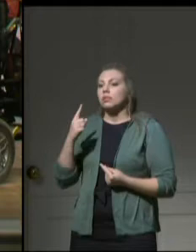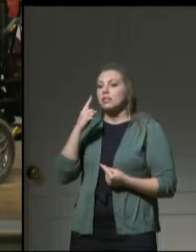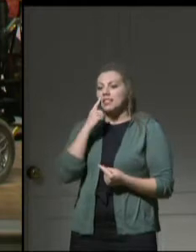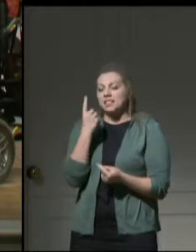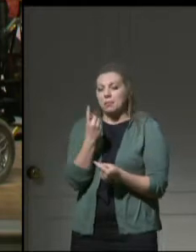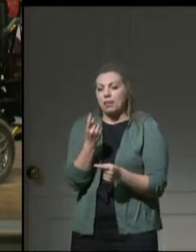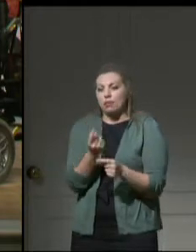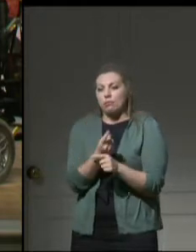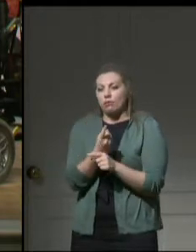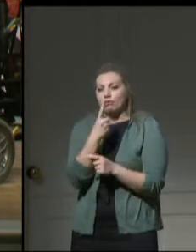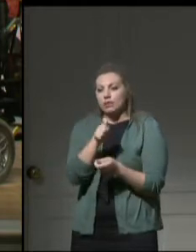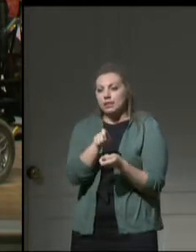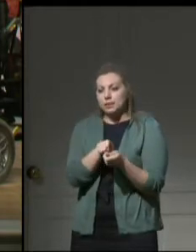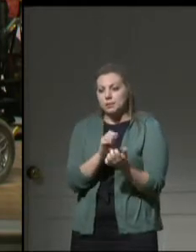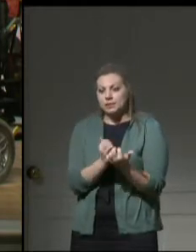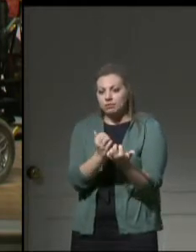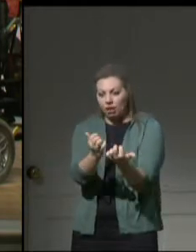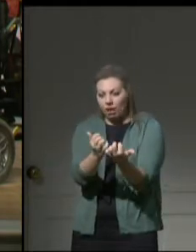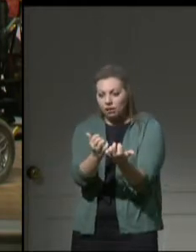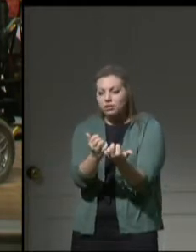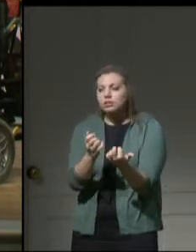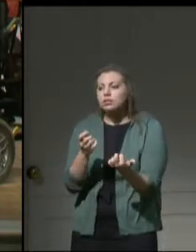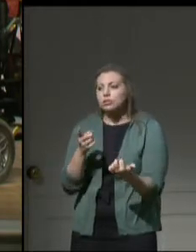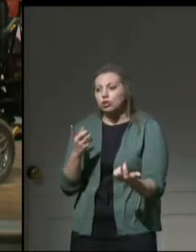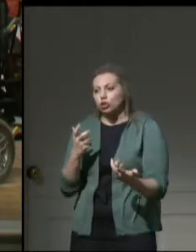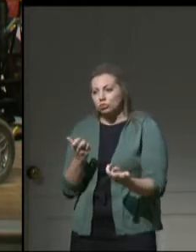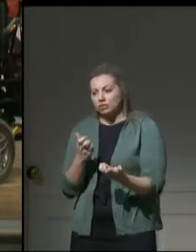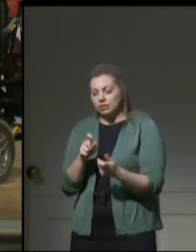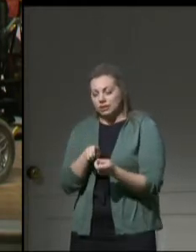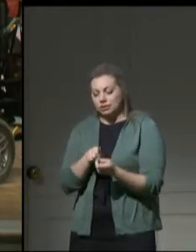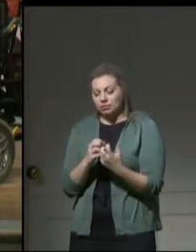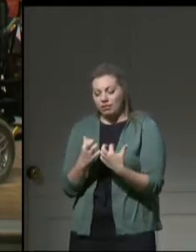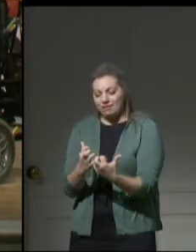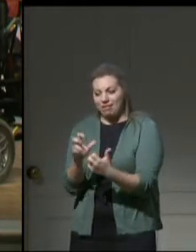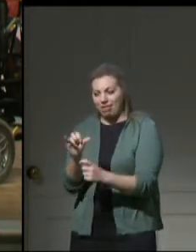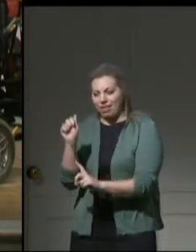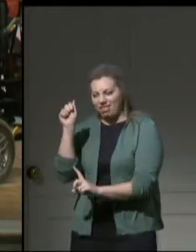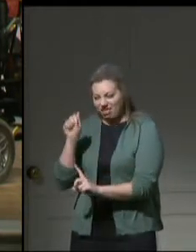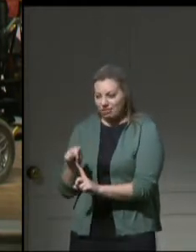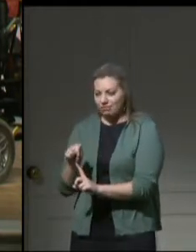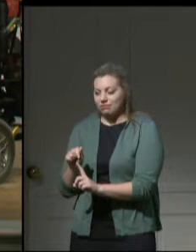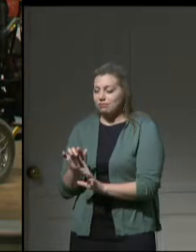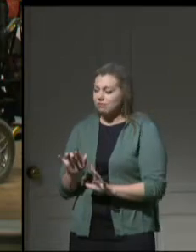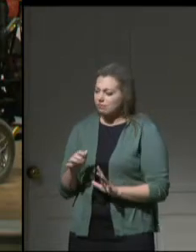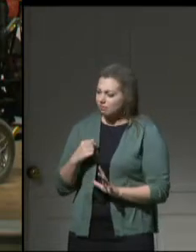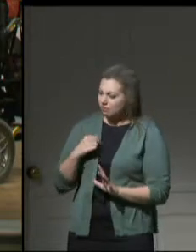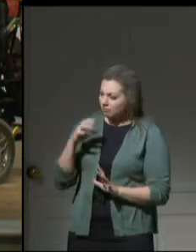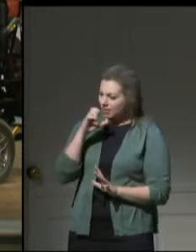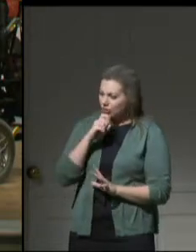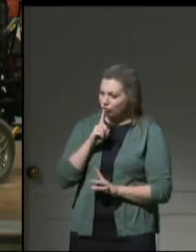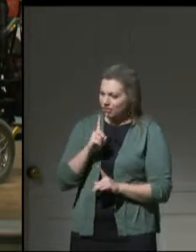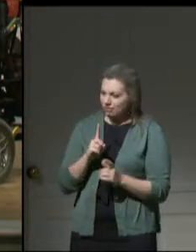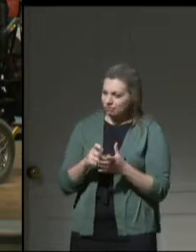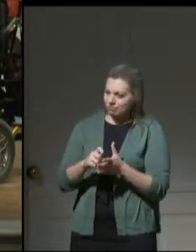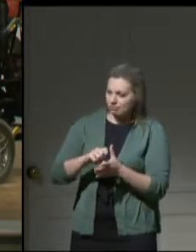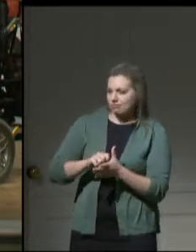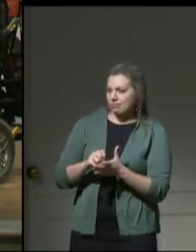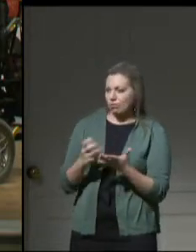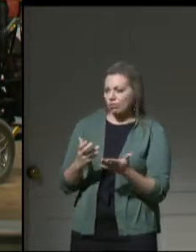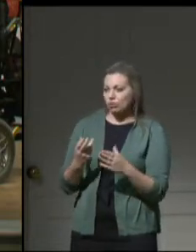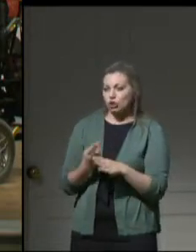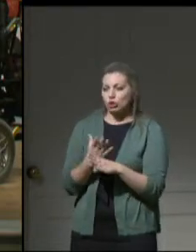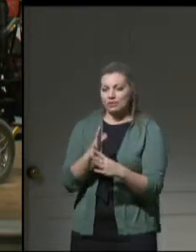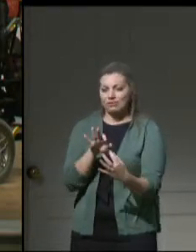appropriate for a certain audience or a certain audience wants something this way. And I guess this really highlights the importance of user